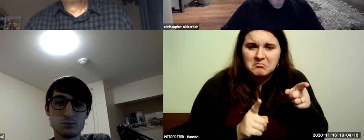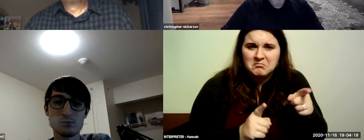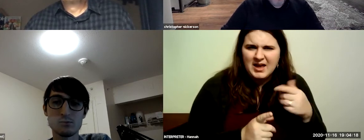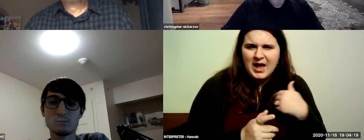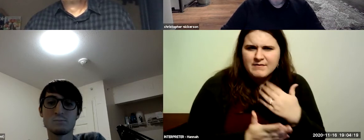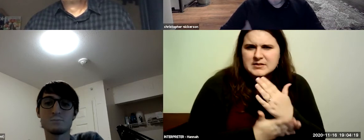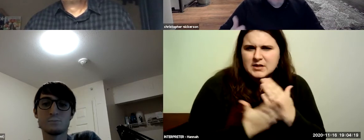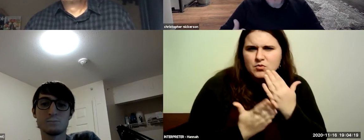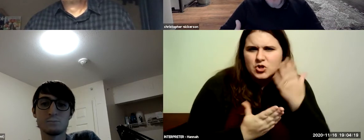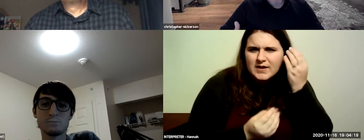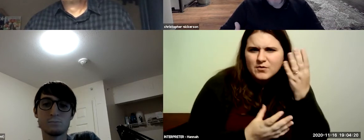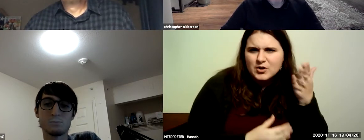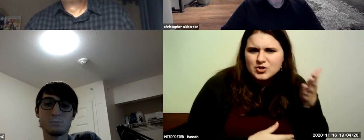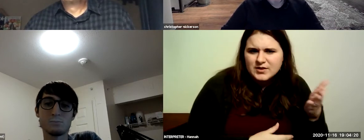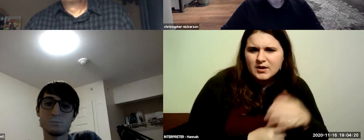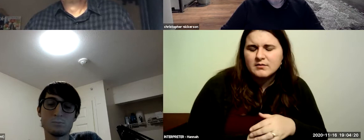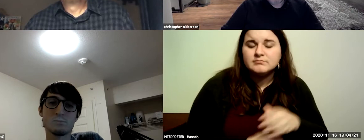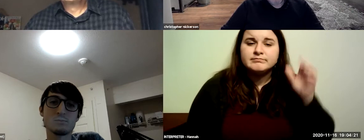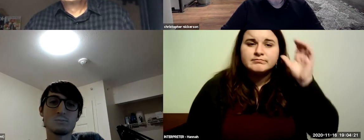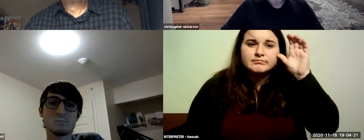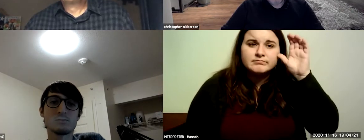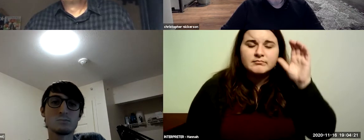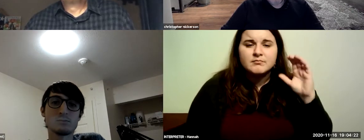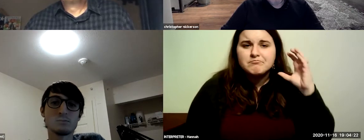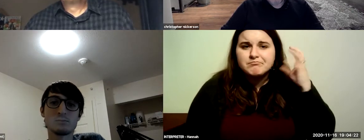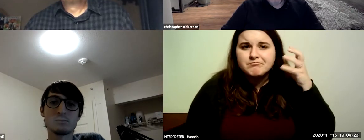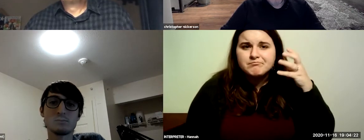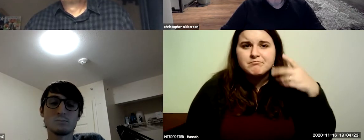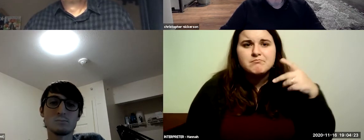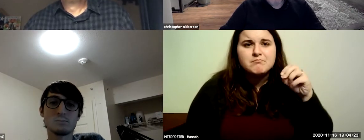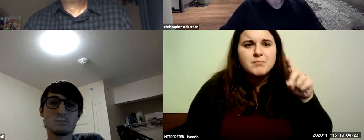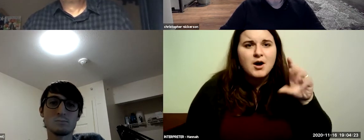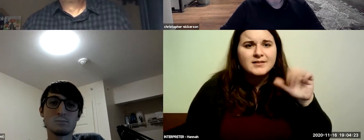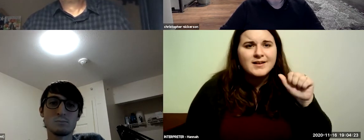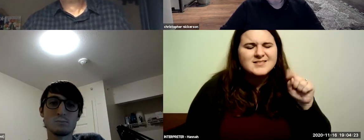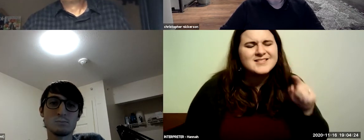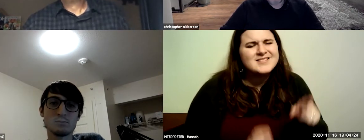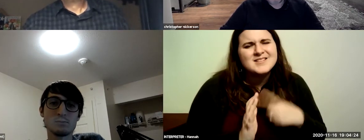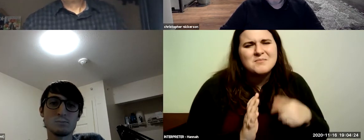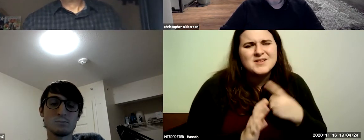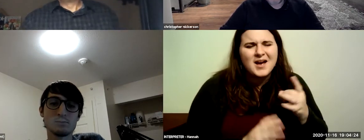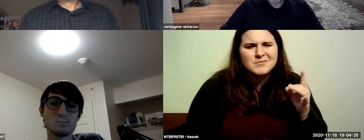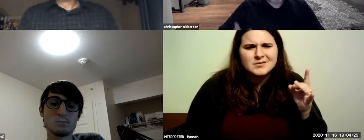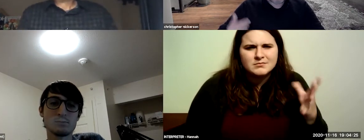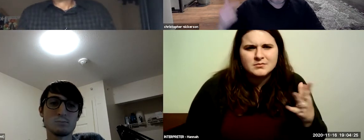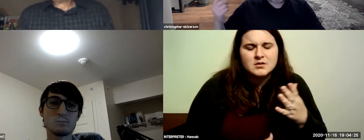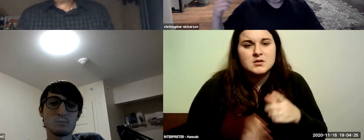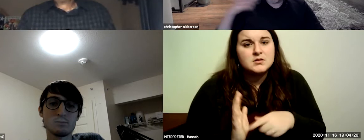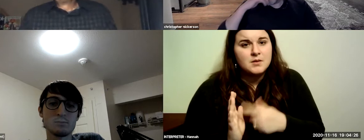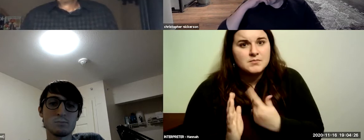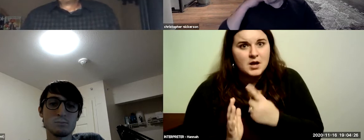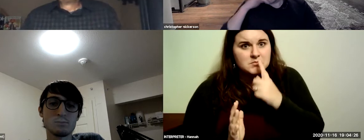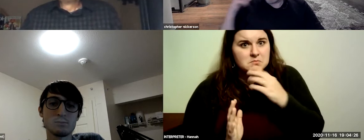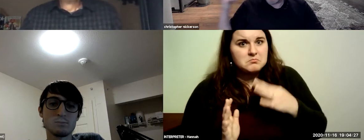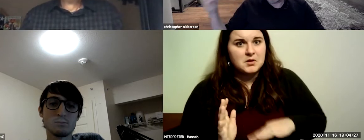know, the listening to podcasts, you know, sometimes it's just dribble. Sometimes there's actually some useful stuff in it, or at least there's